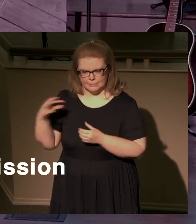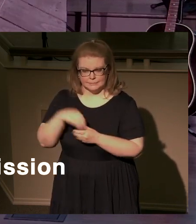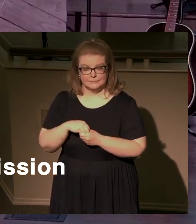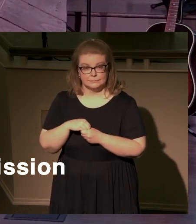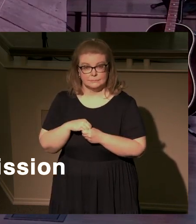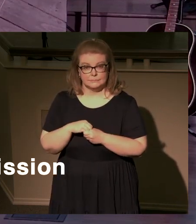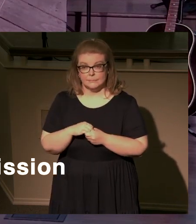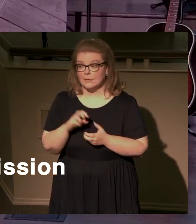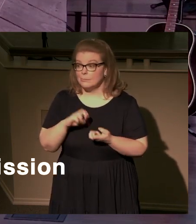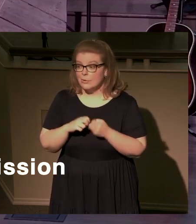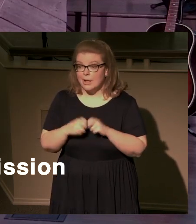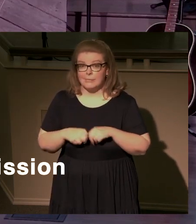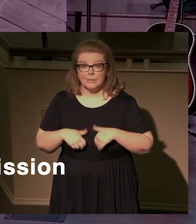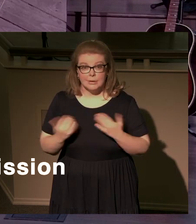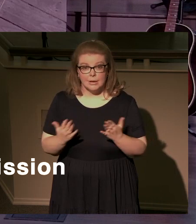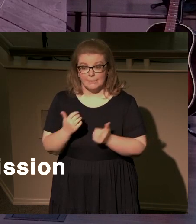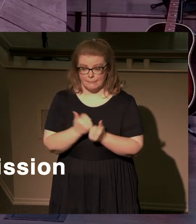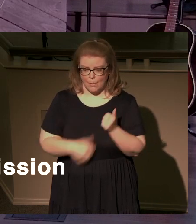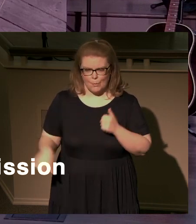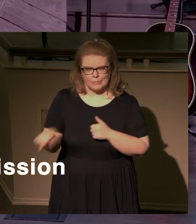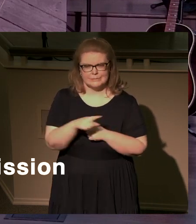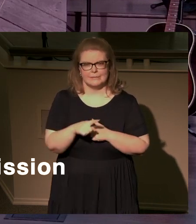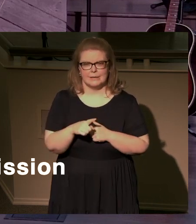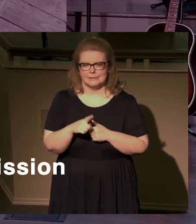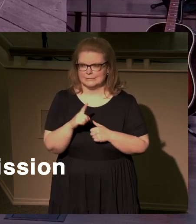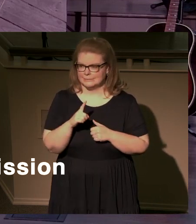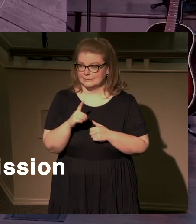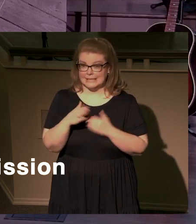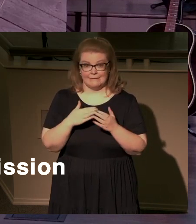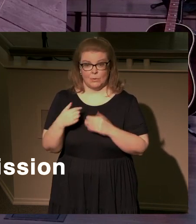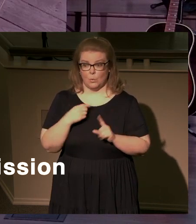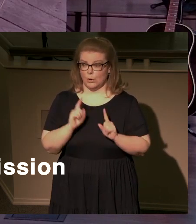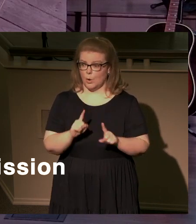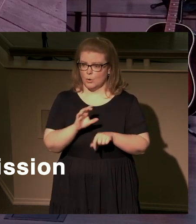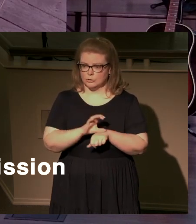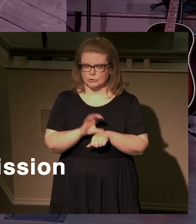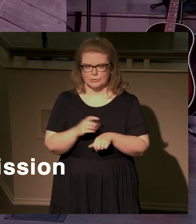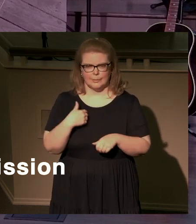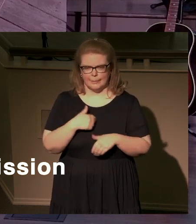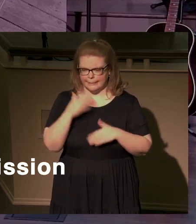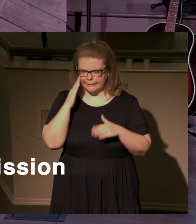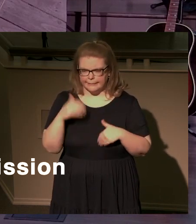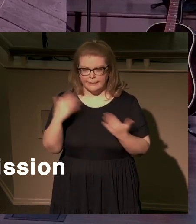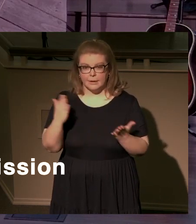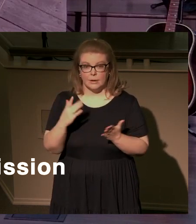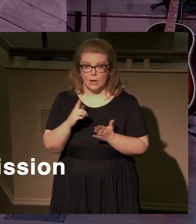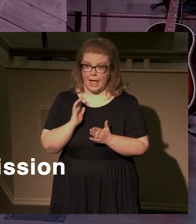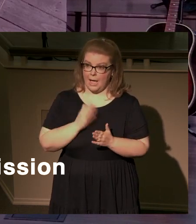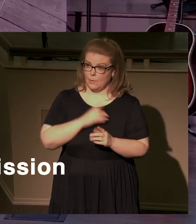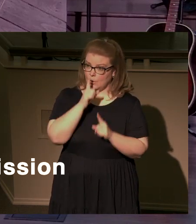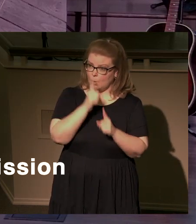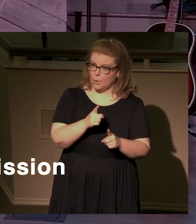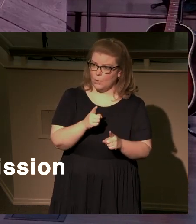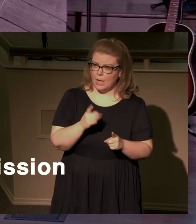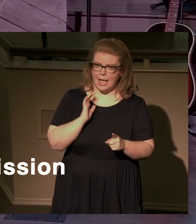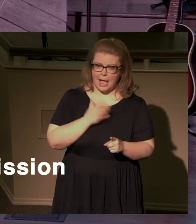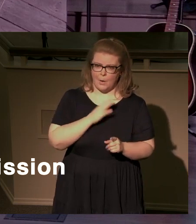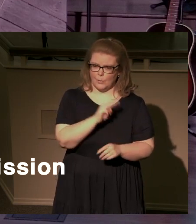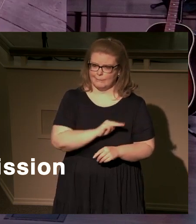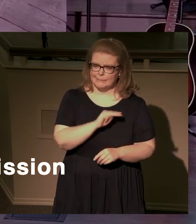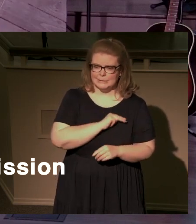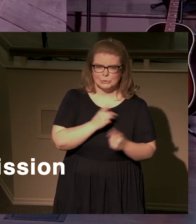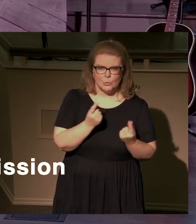we're in church, we don't know our own mission and what we should be doing in regards to Christ. And our kids grow